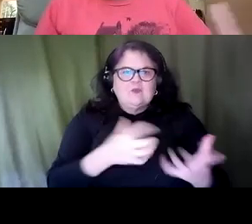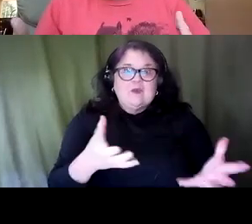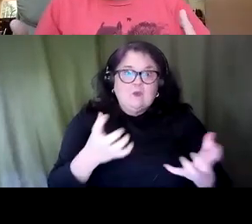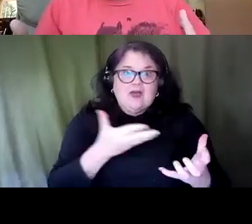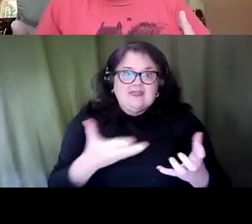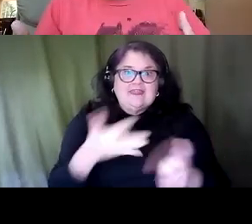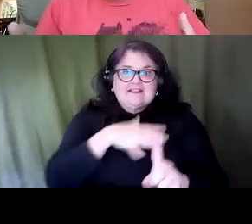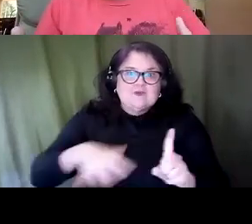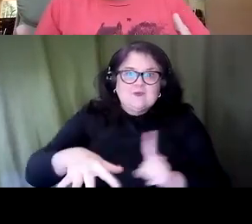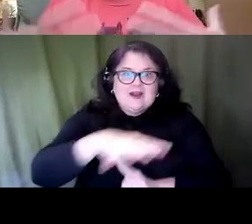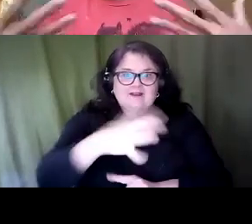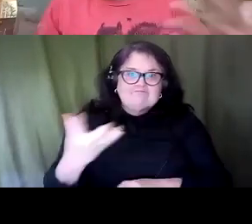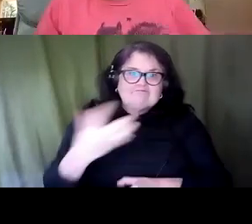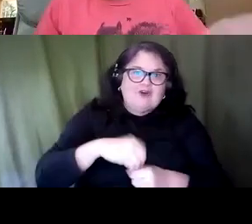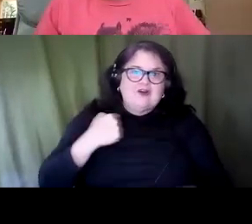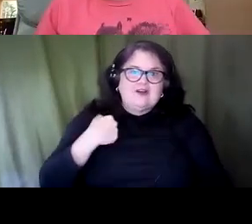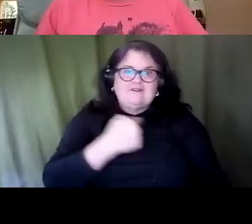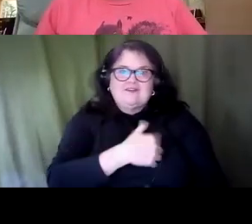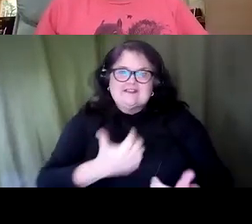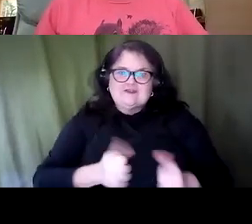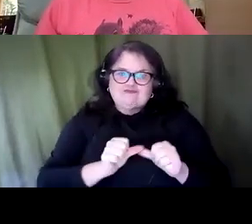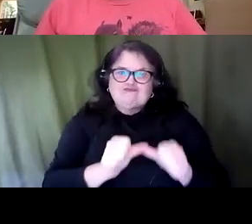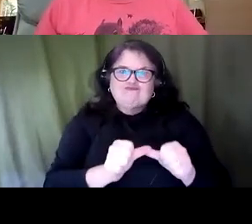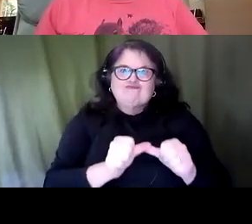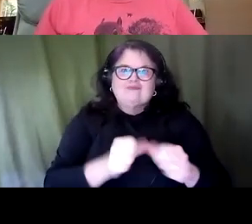and that are part of us to thrive and be well.